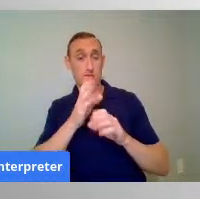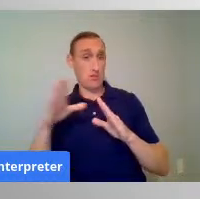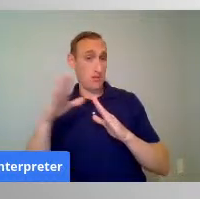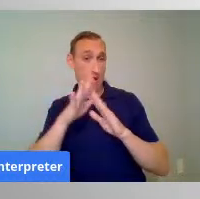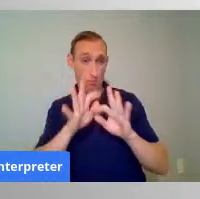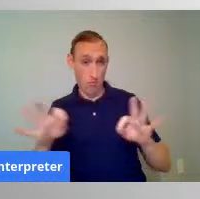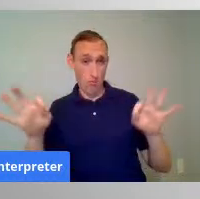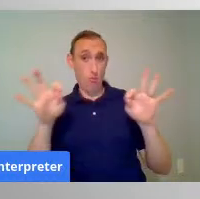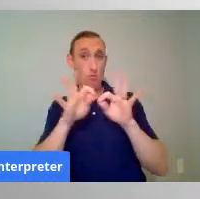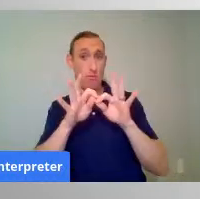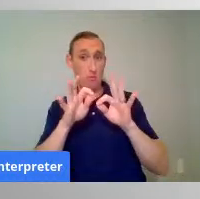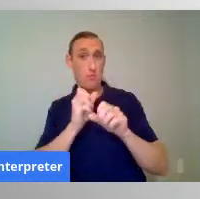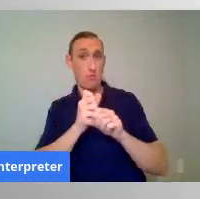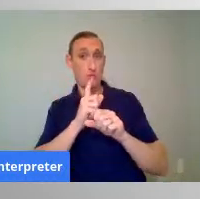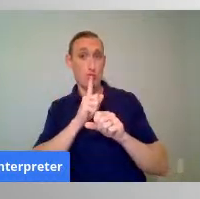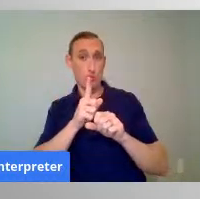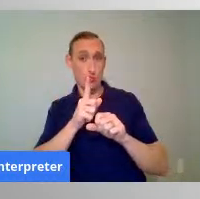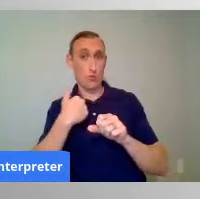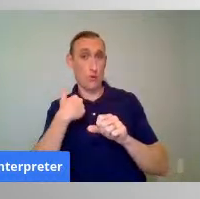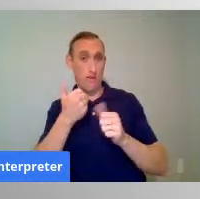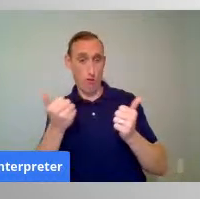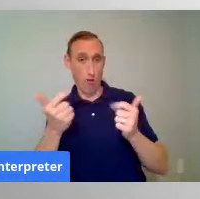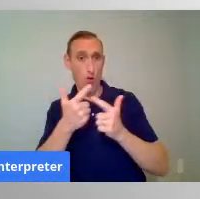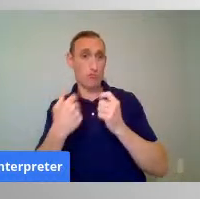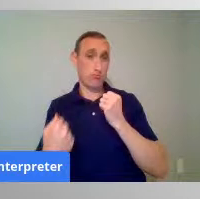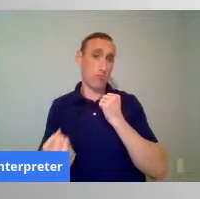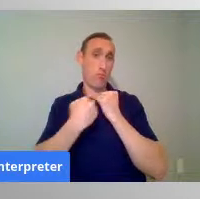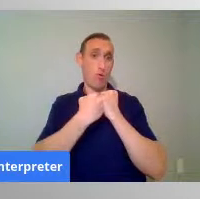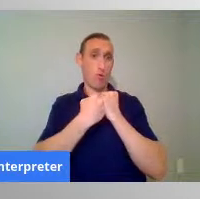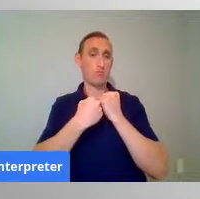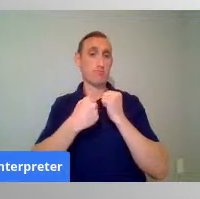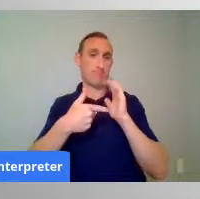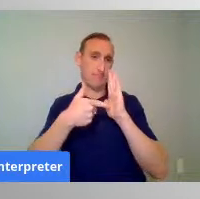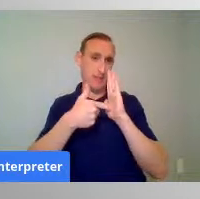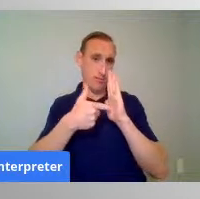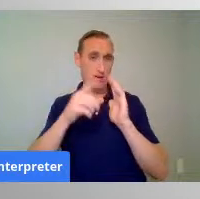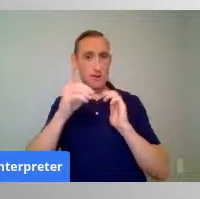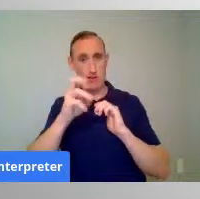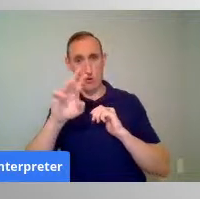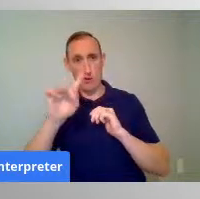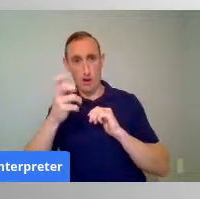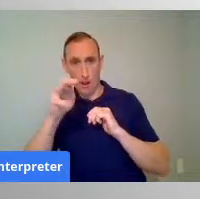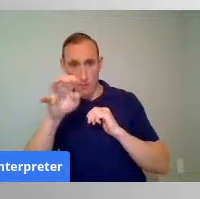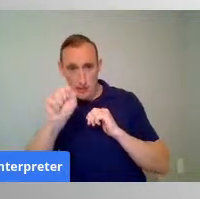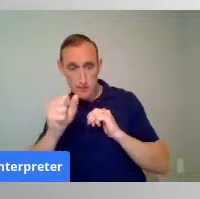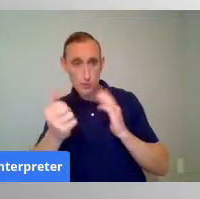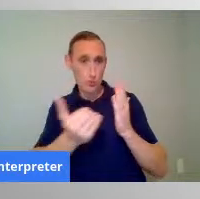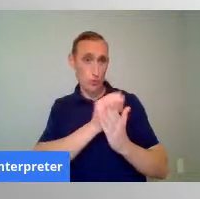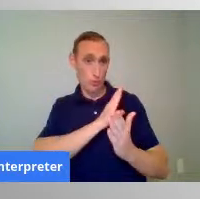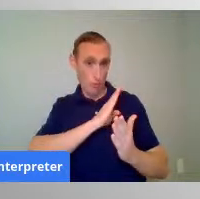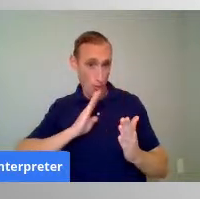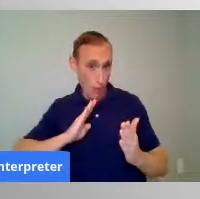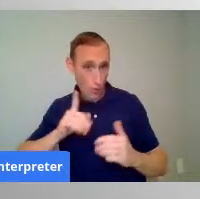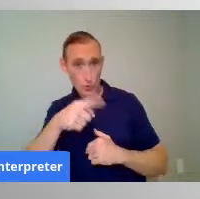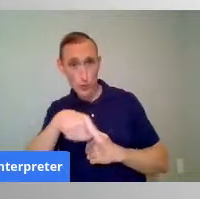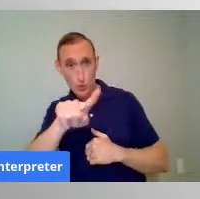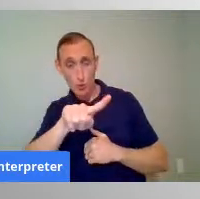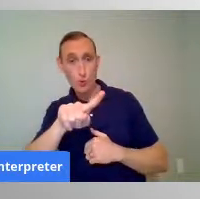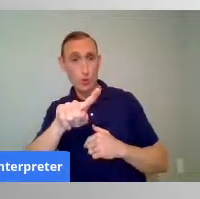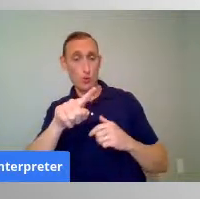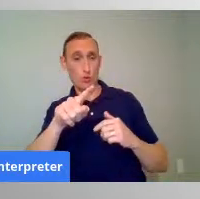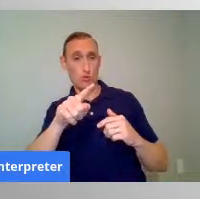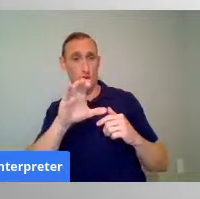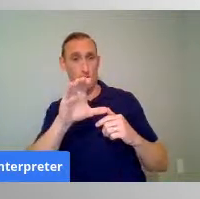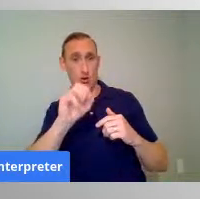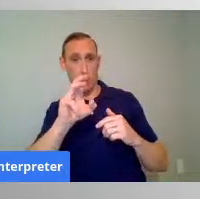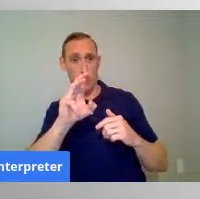we have our wonderful superintendent, Dr. Thomas. We have our new set board. We have you guys as commissioners. So I definitely see